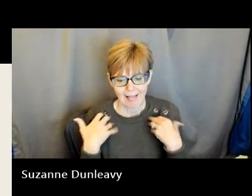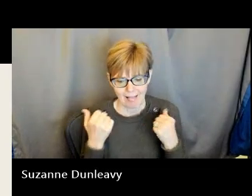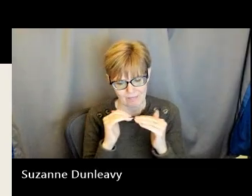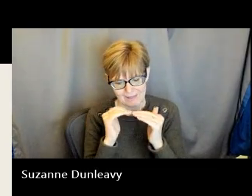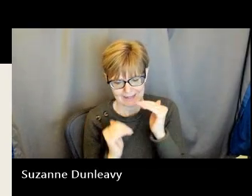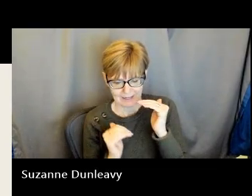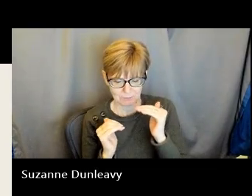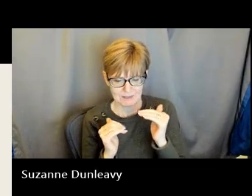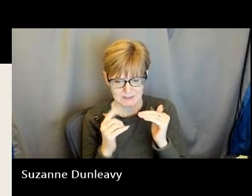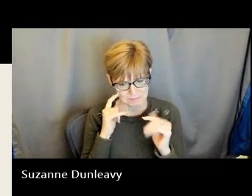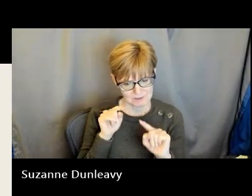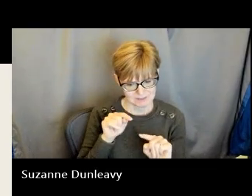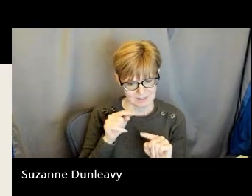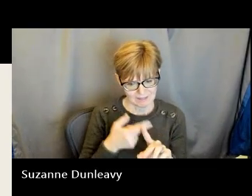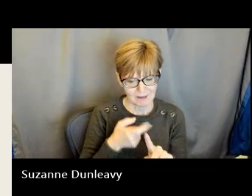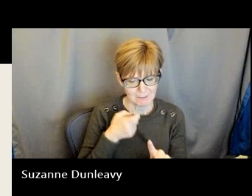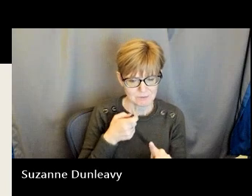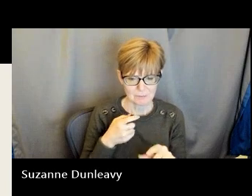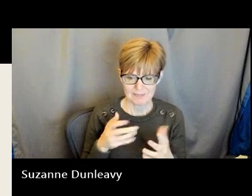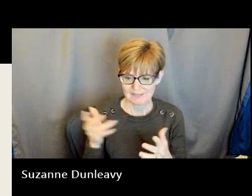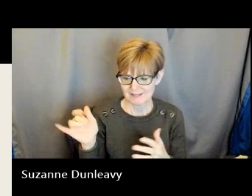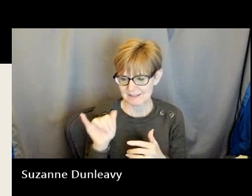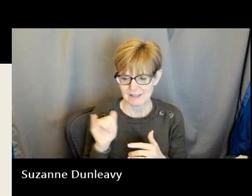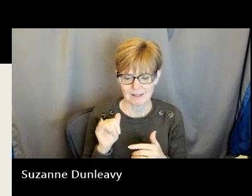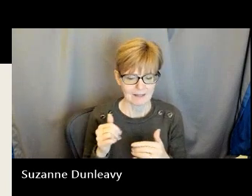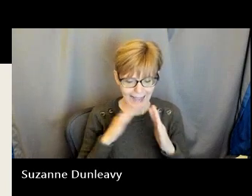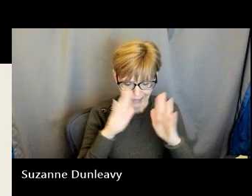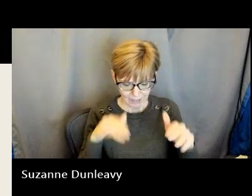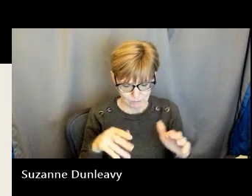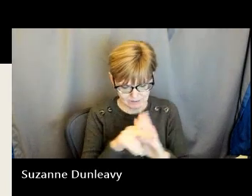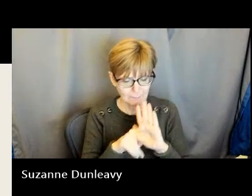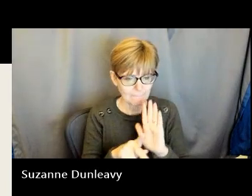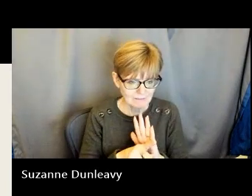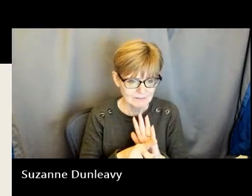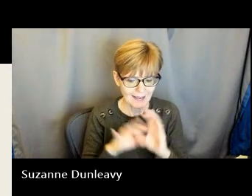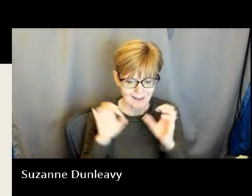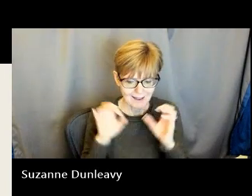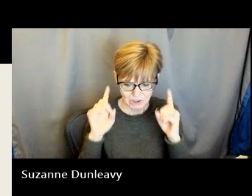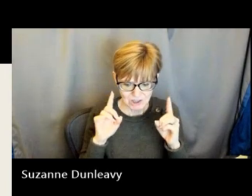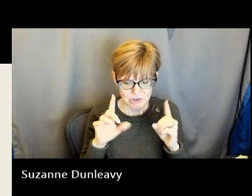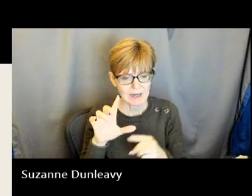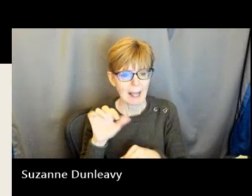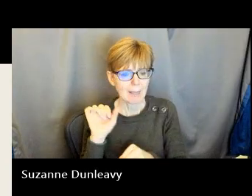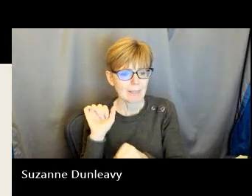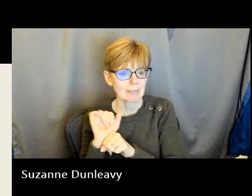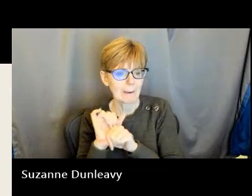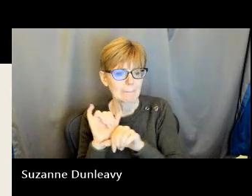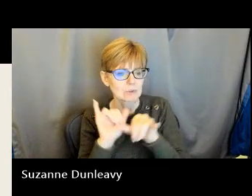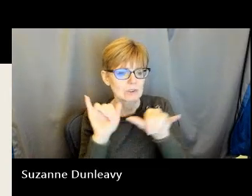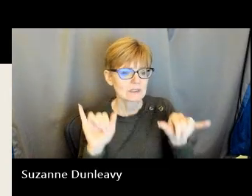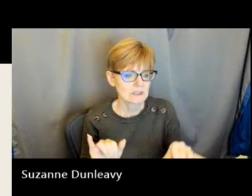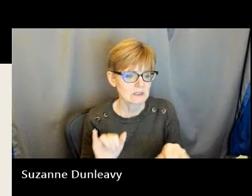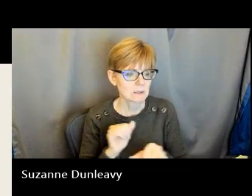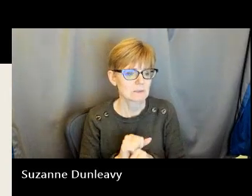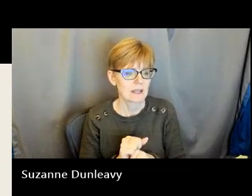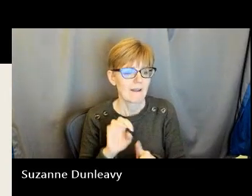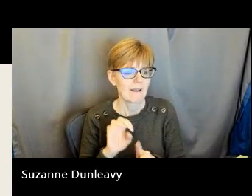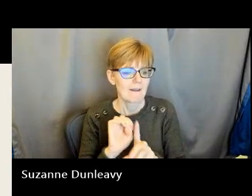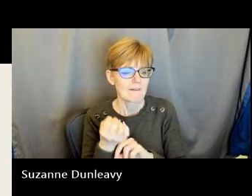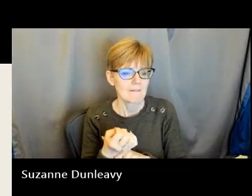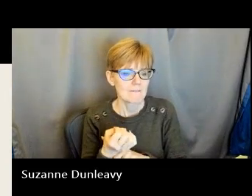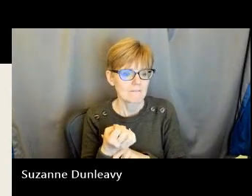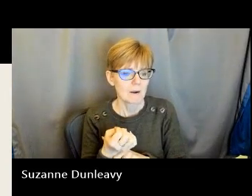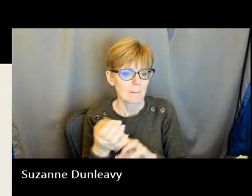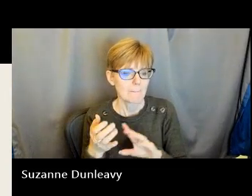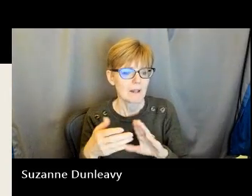policy, education and labor systems, environmental regulation, other economic structures. Responsibility lies